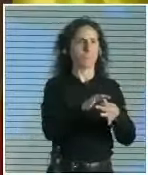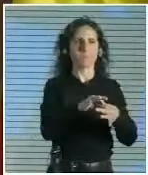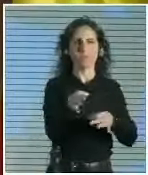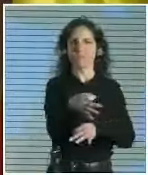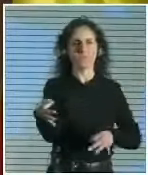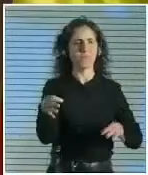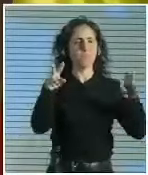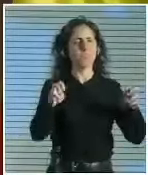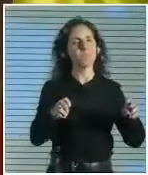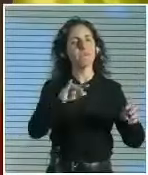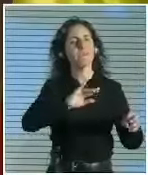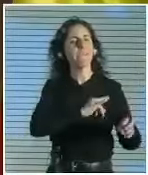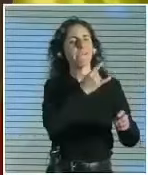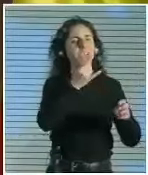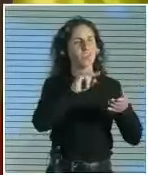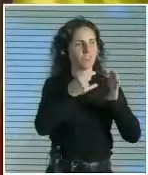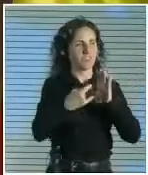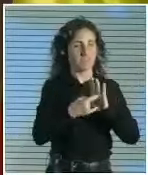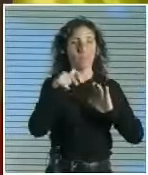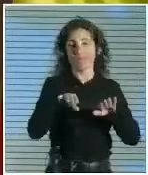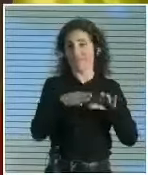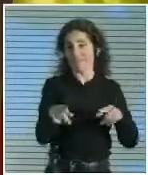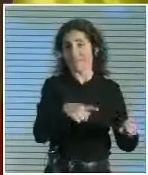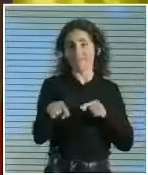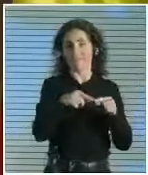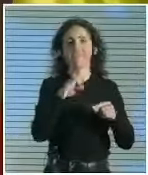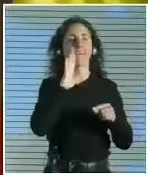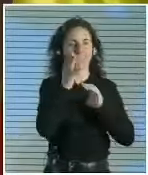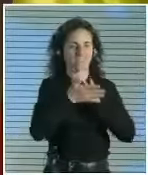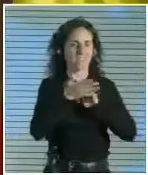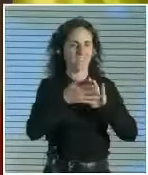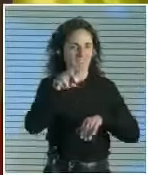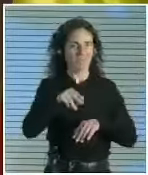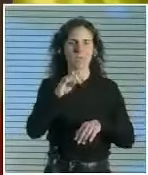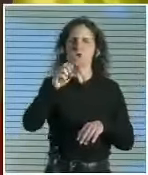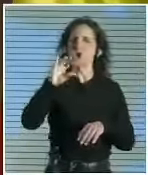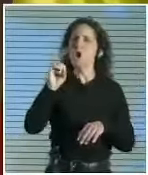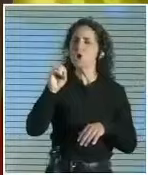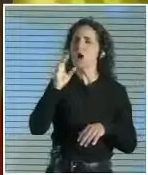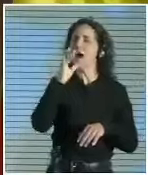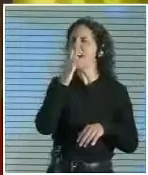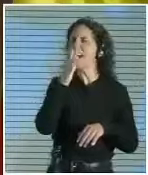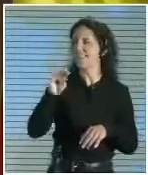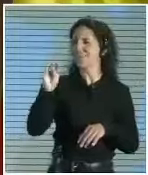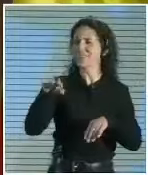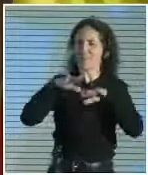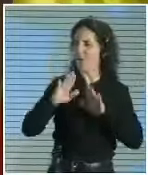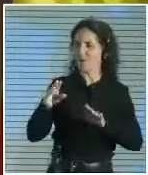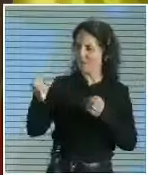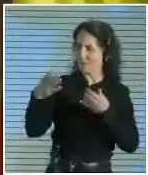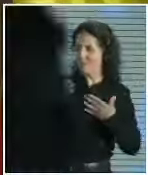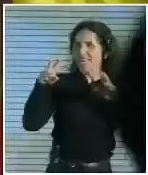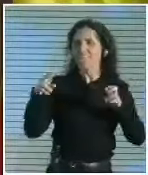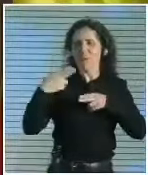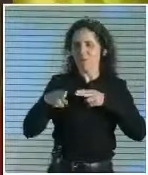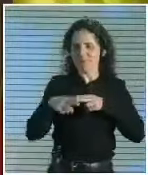back to Tono to have one last reflection on policies and how that systemic vision can